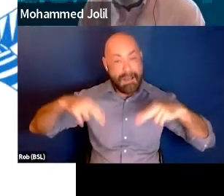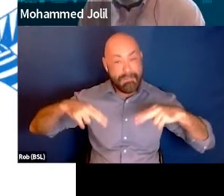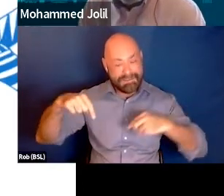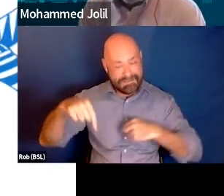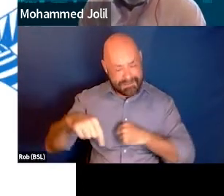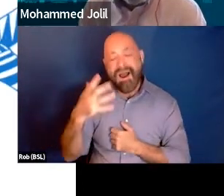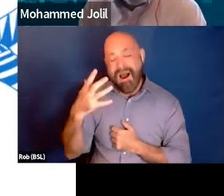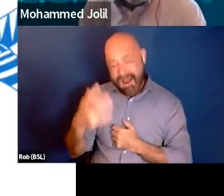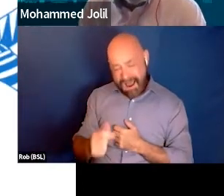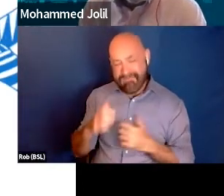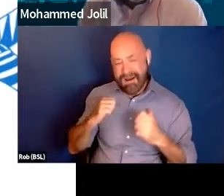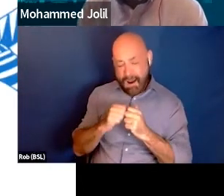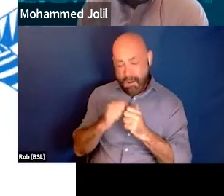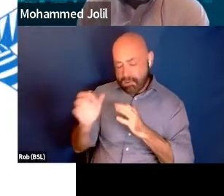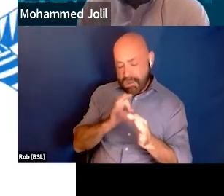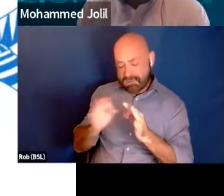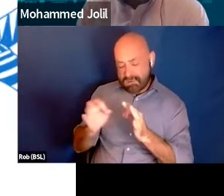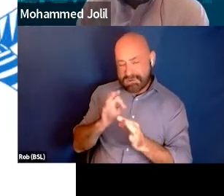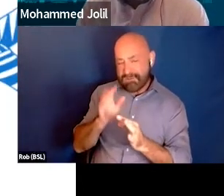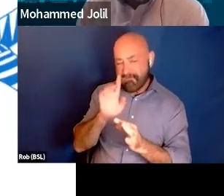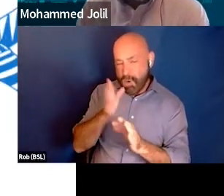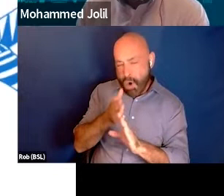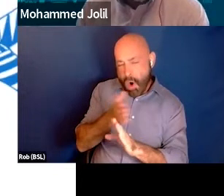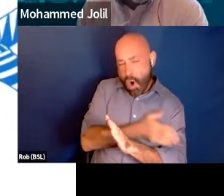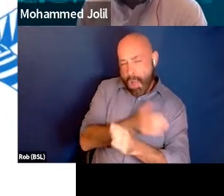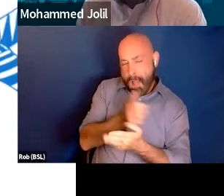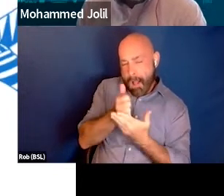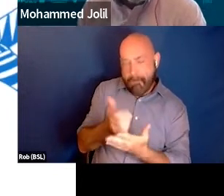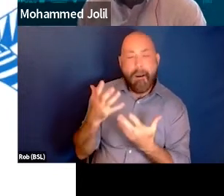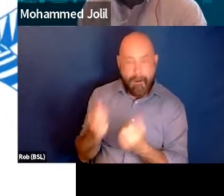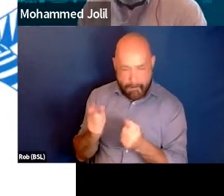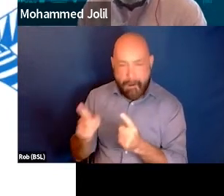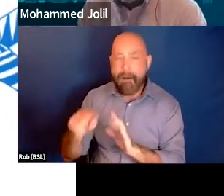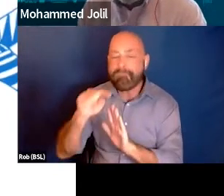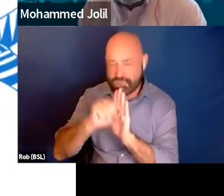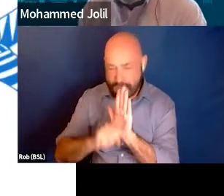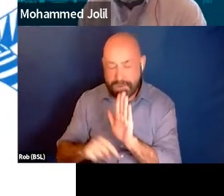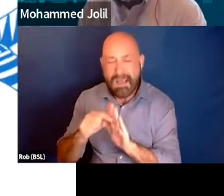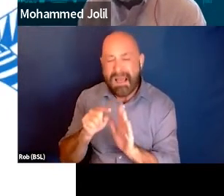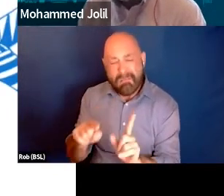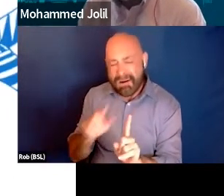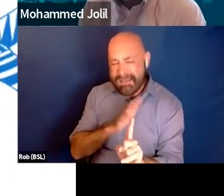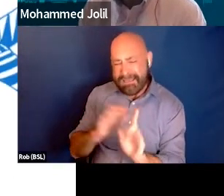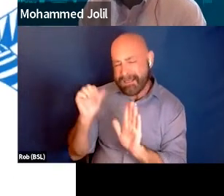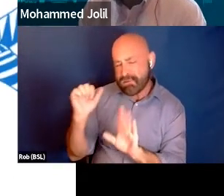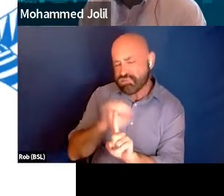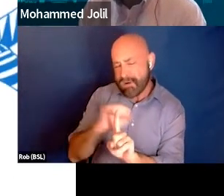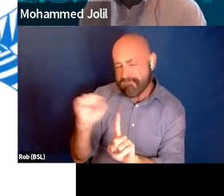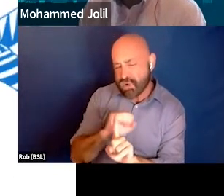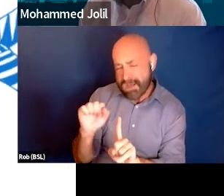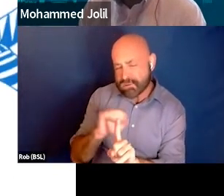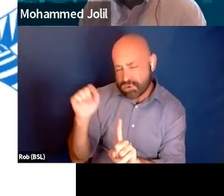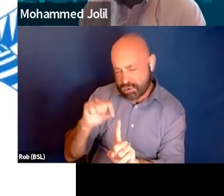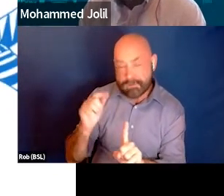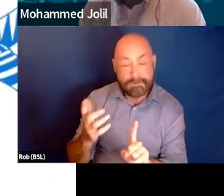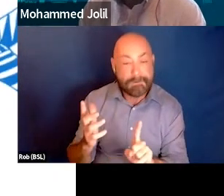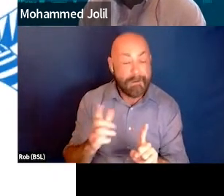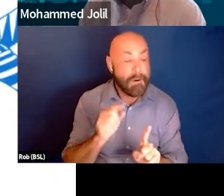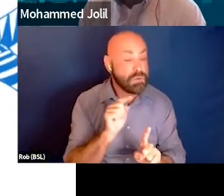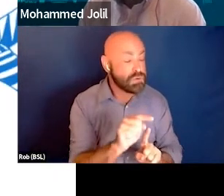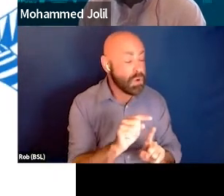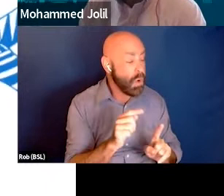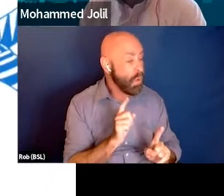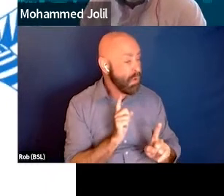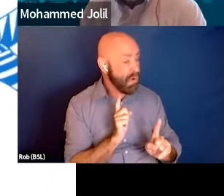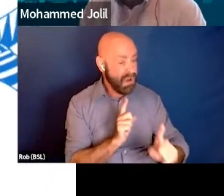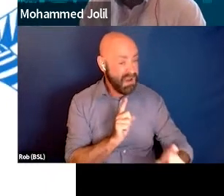a strategy for early help, but it was due for a refresh anyway. So it kind of the glove kind of fitted really